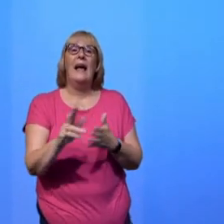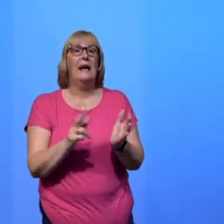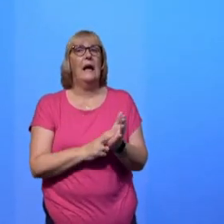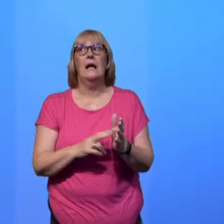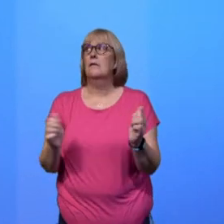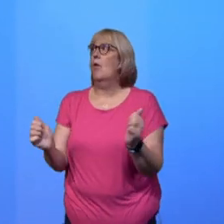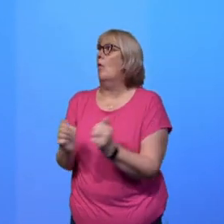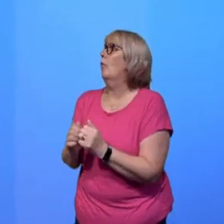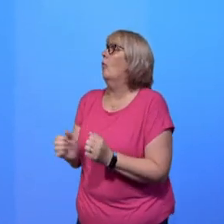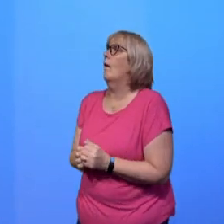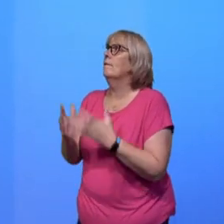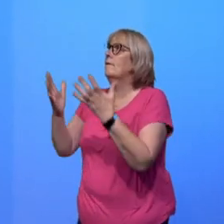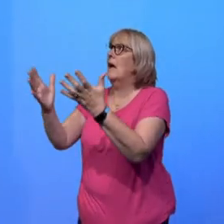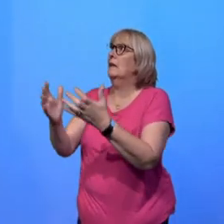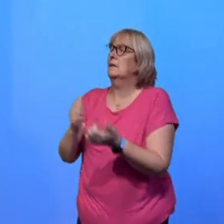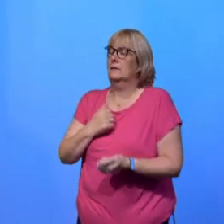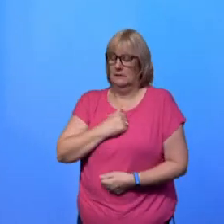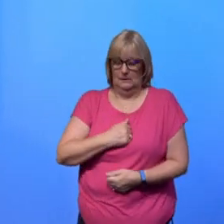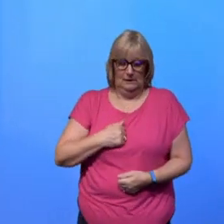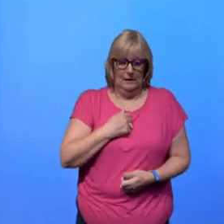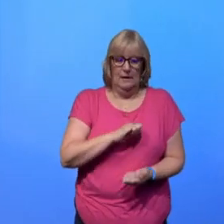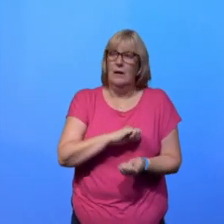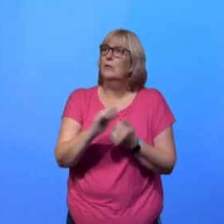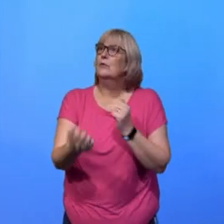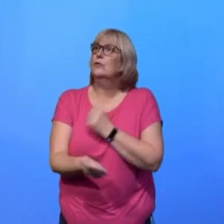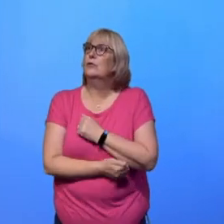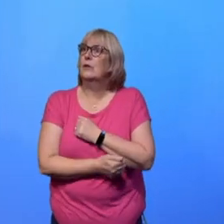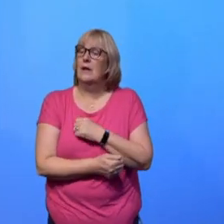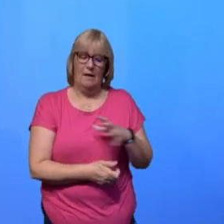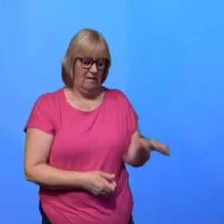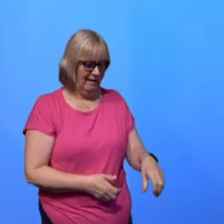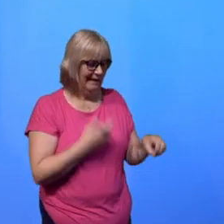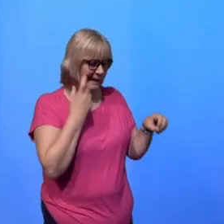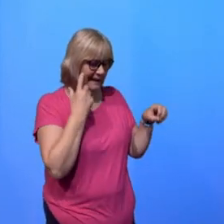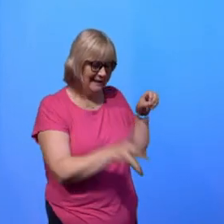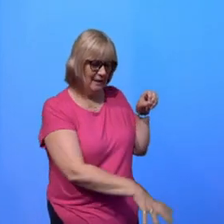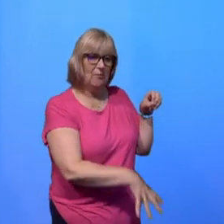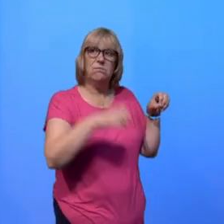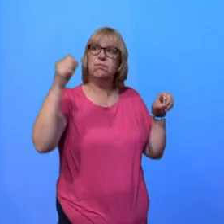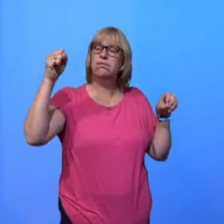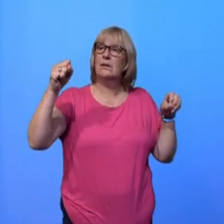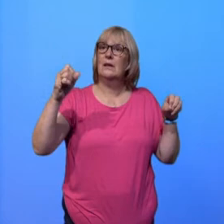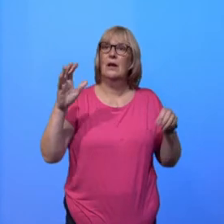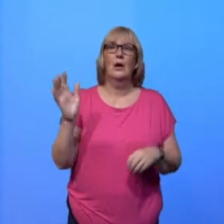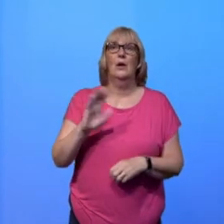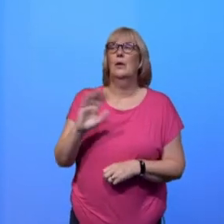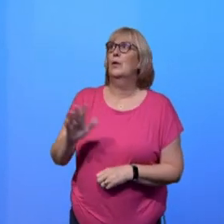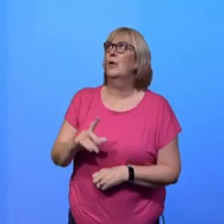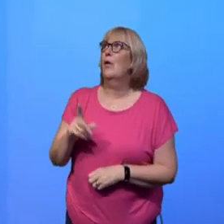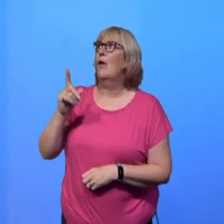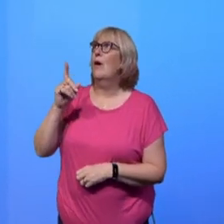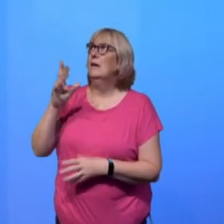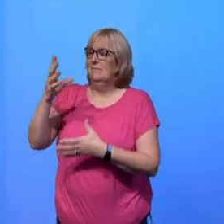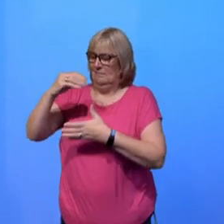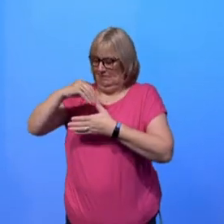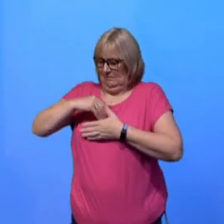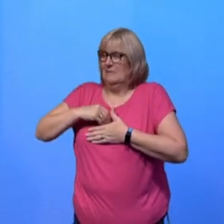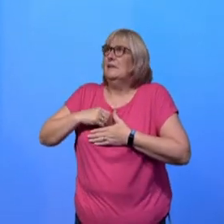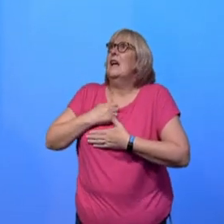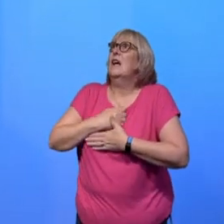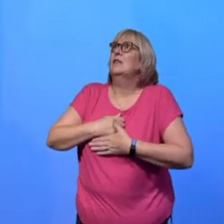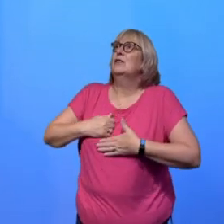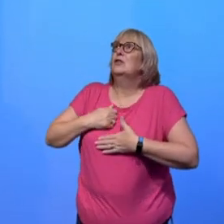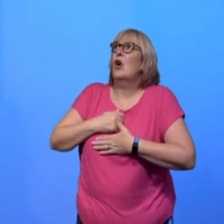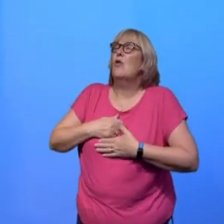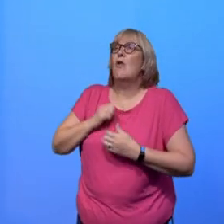confess or repent. They're going to be able to dig the treasure up in moments. Now, this isn't a godly sorrow that leads to repentance. This is